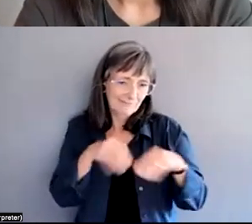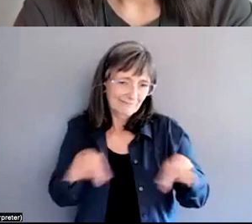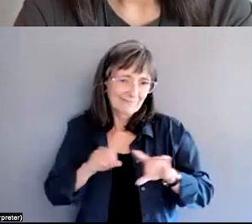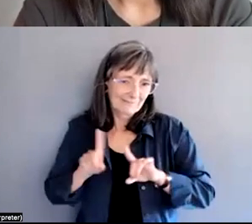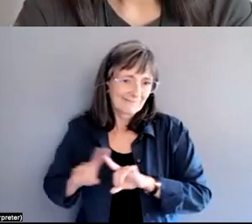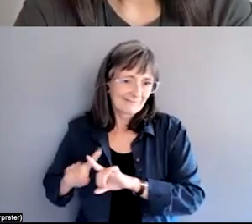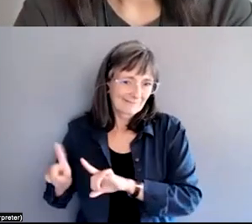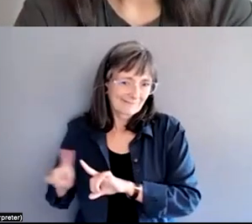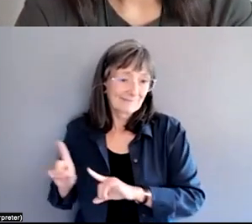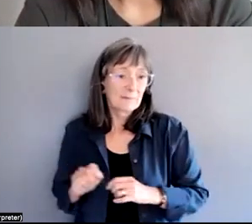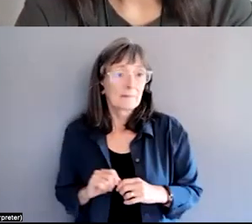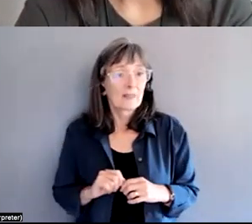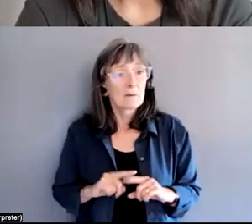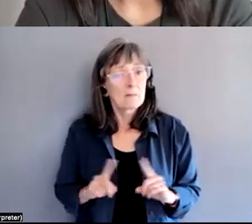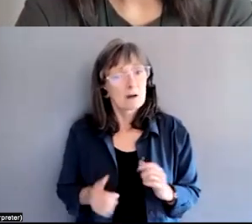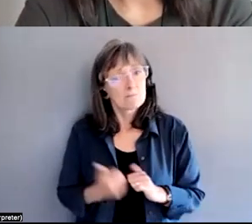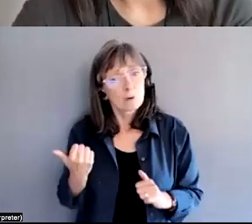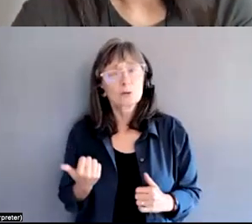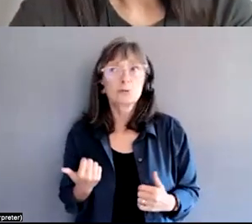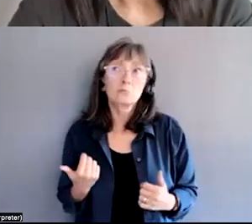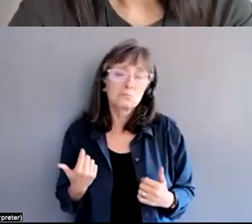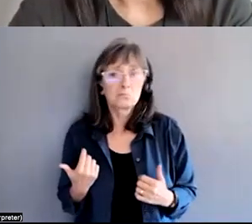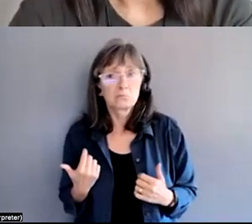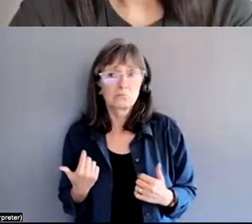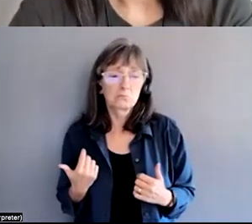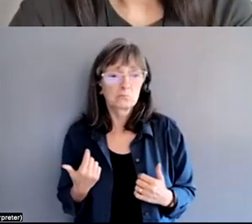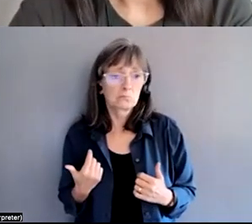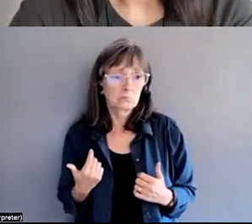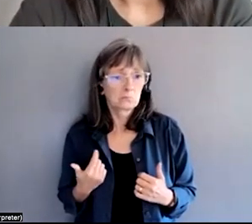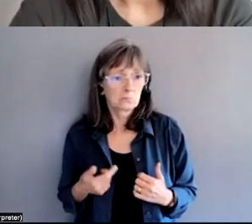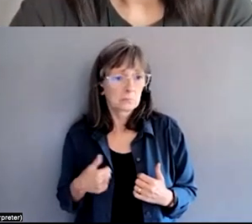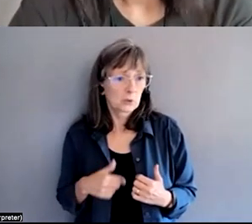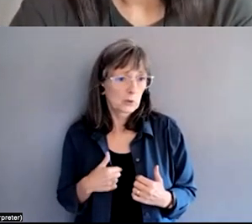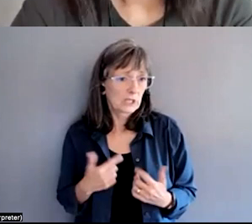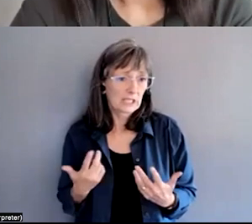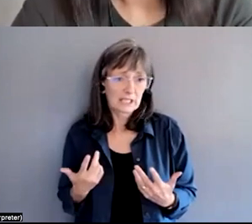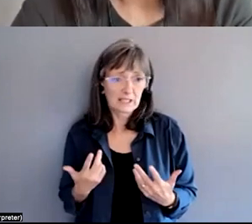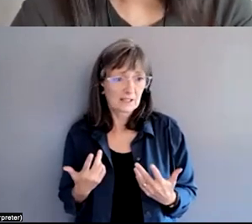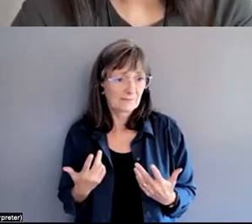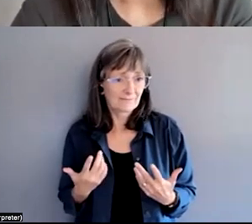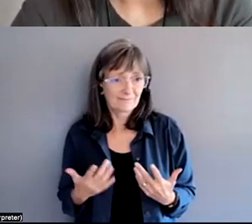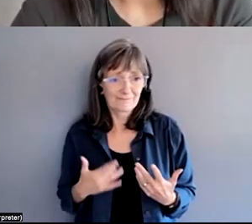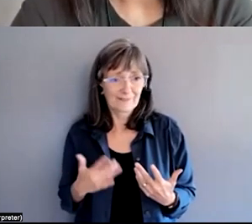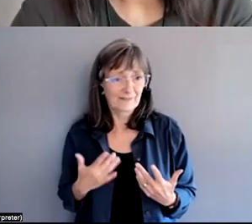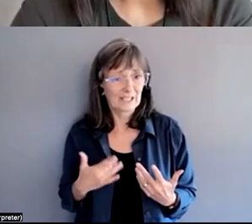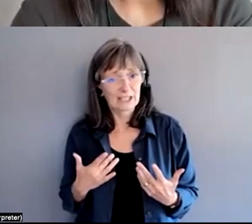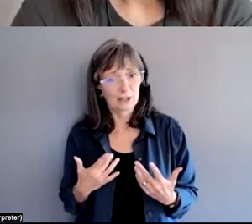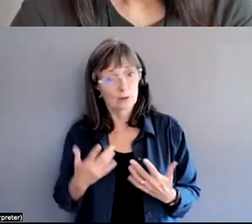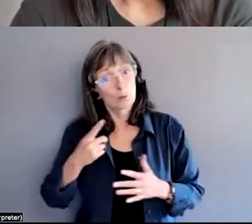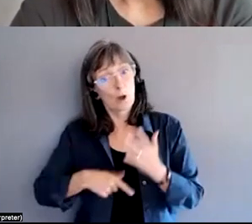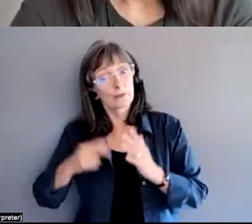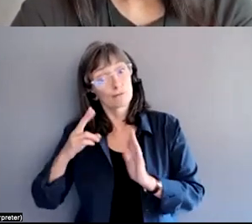I think, you know, most of the time we're just trying to make sure you're, like I said, meeting the reader's